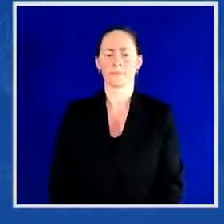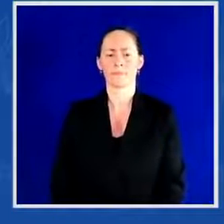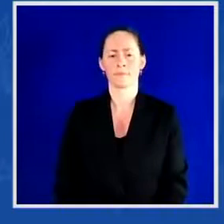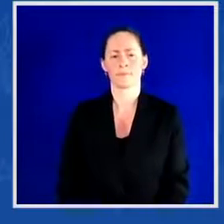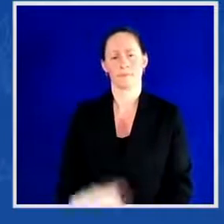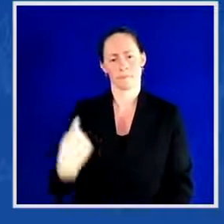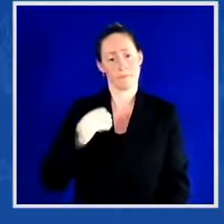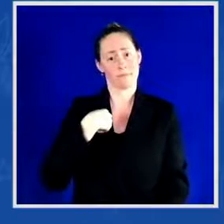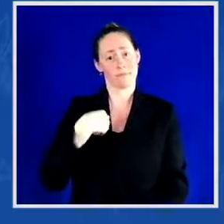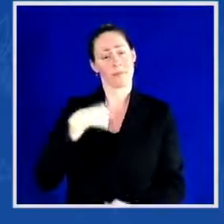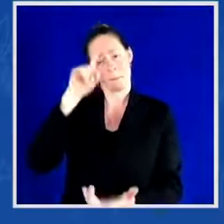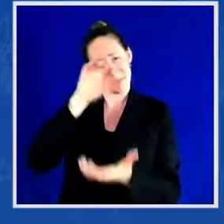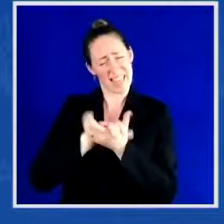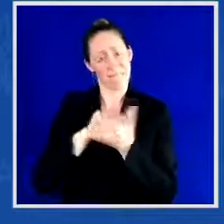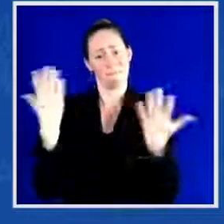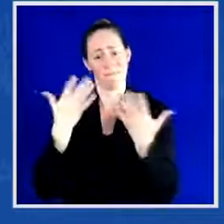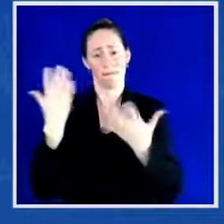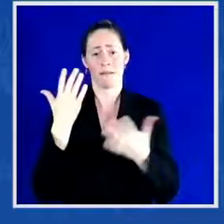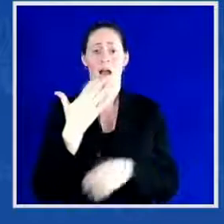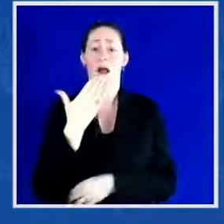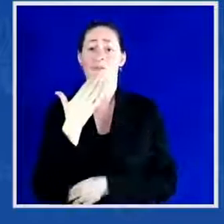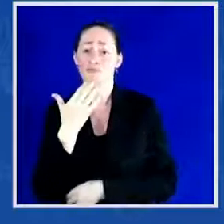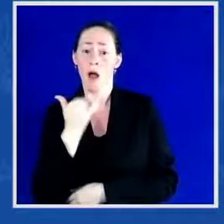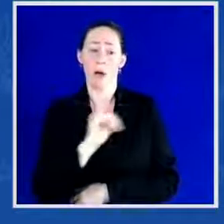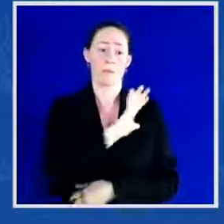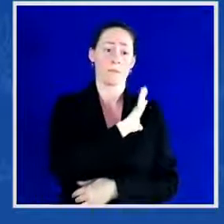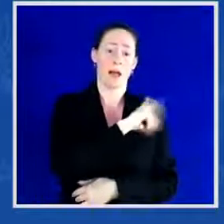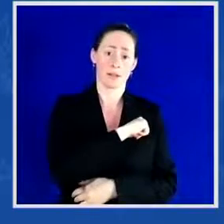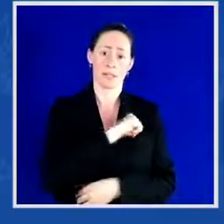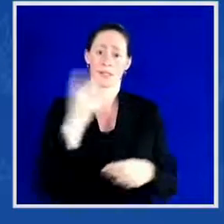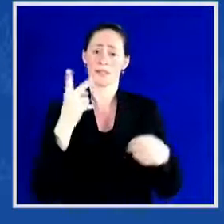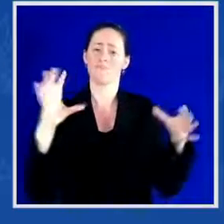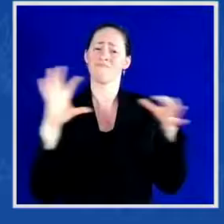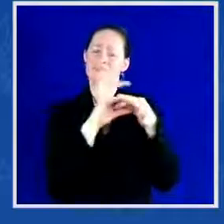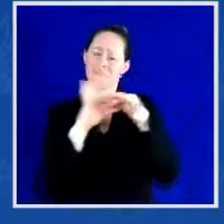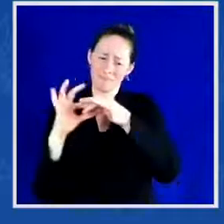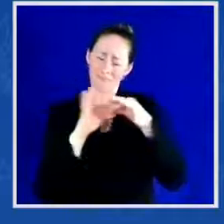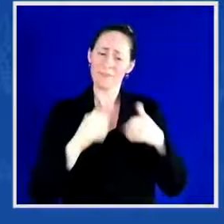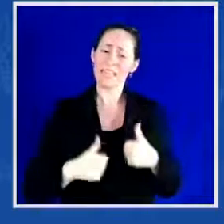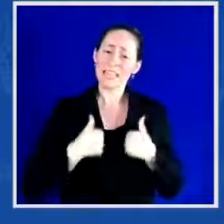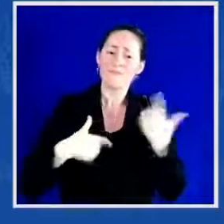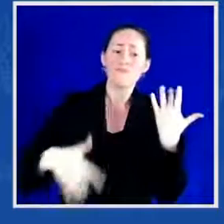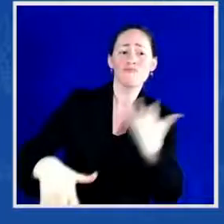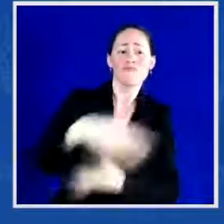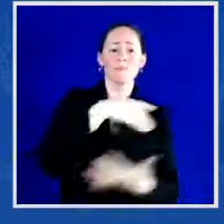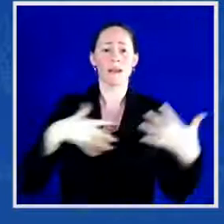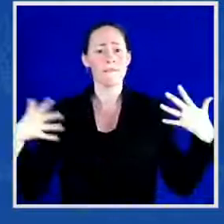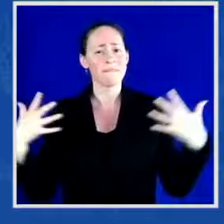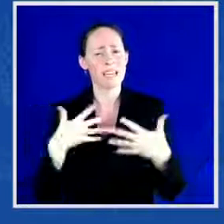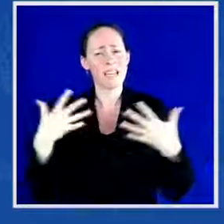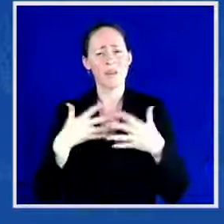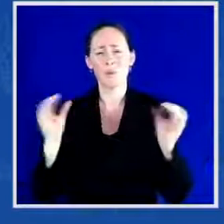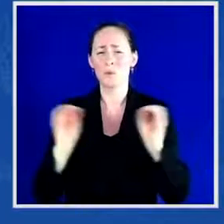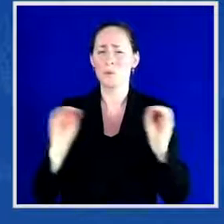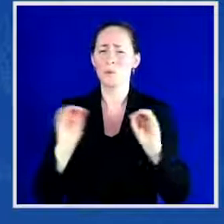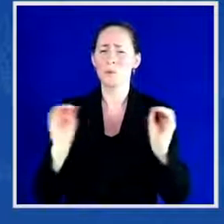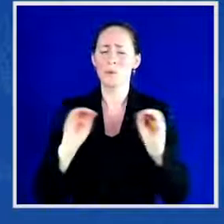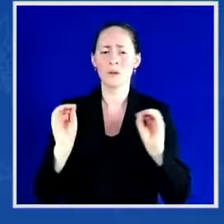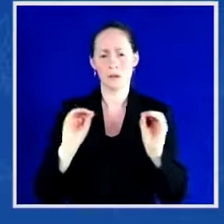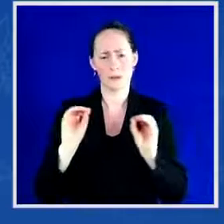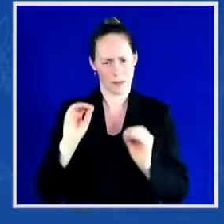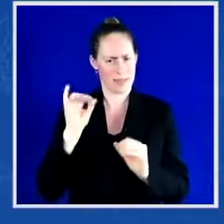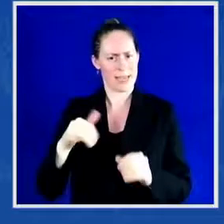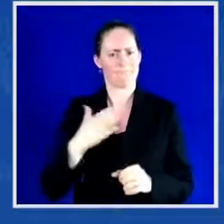My administration will continue our quiet, relentless diplomacy toward that end. I believe we have a genuine